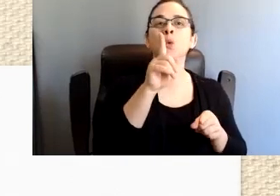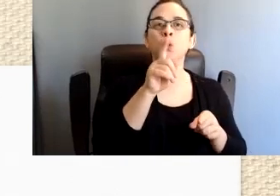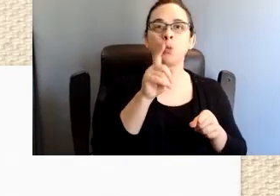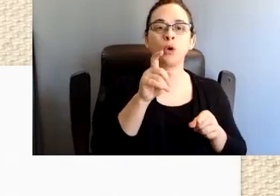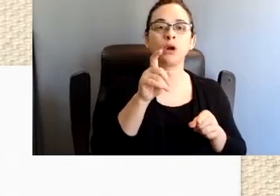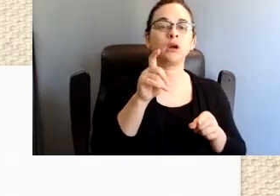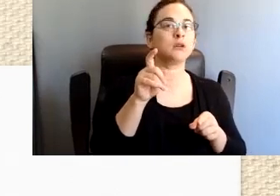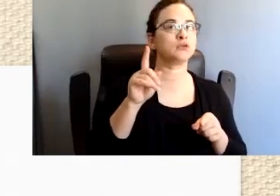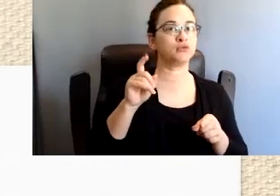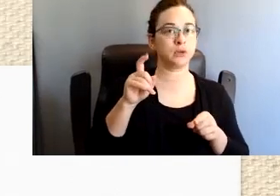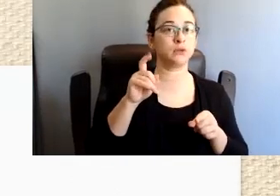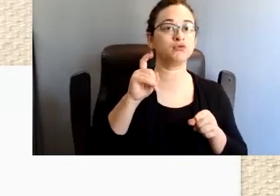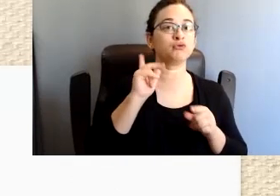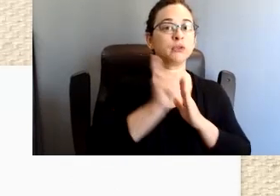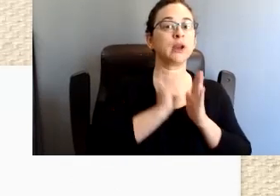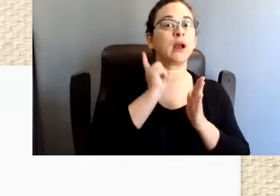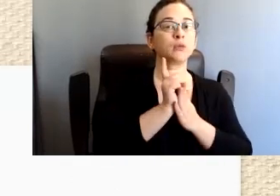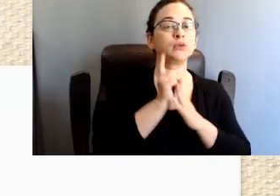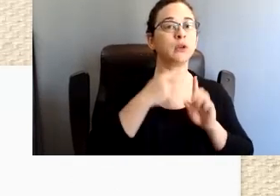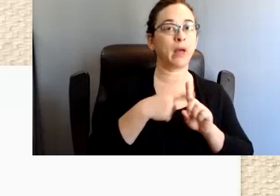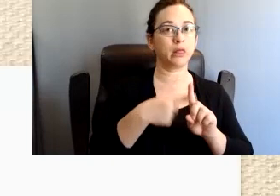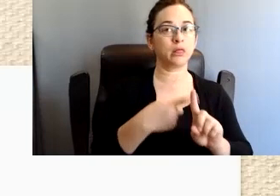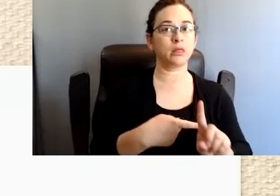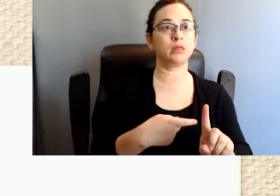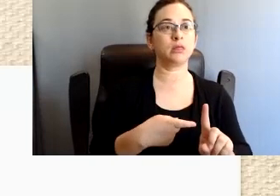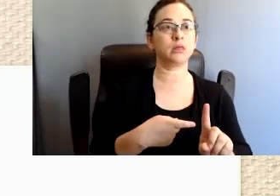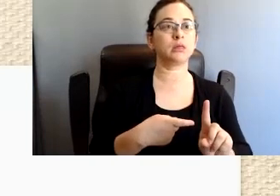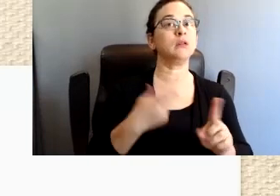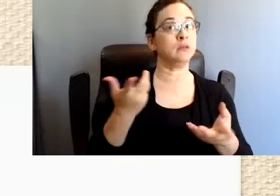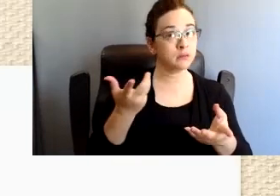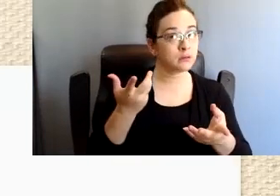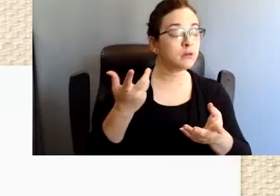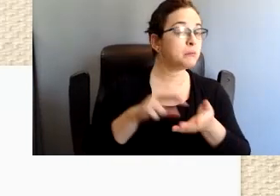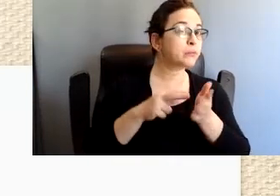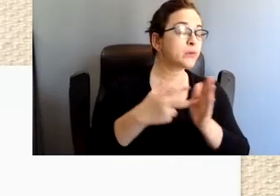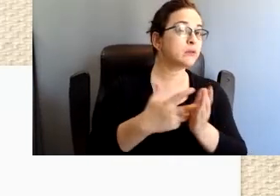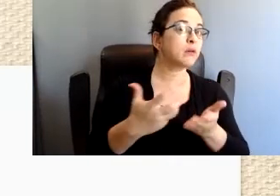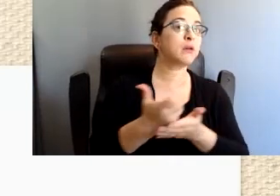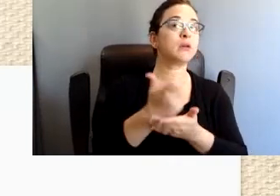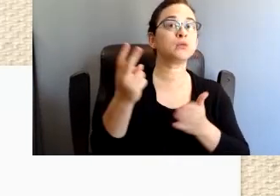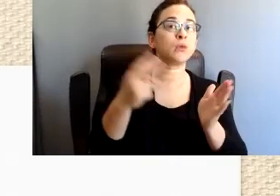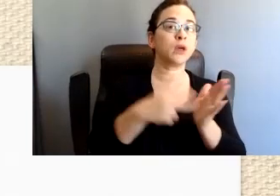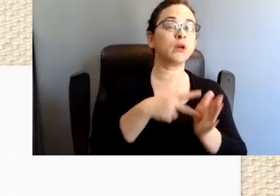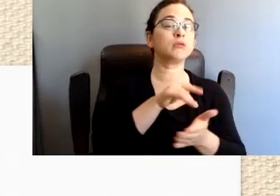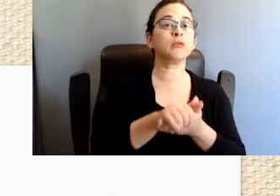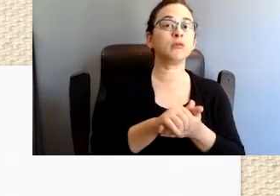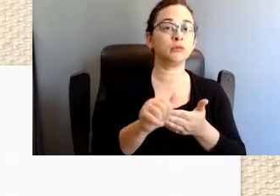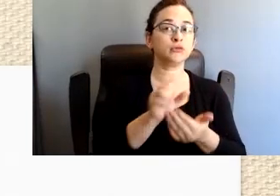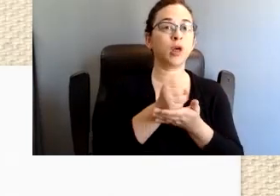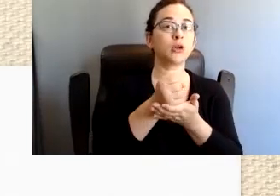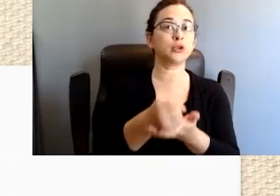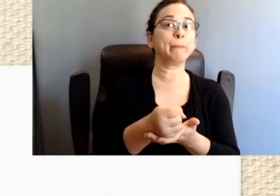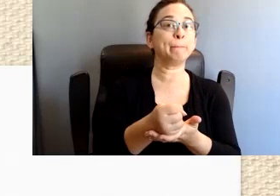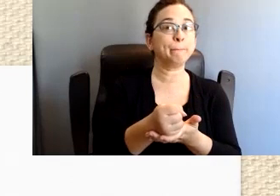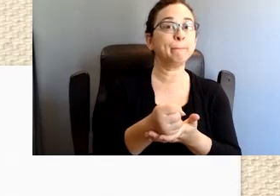nonprofit organization. In that 100 hours per month, they get a $2,000 scholarships for help and things like that. So they